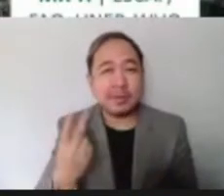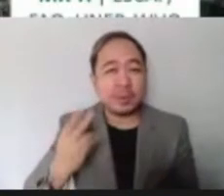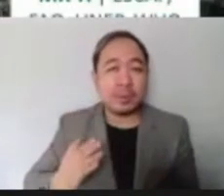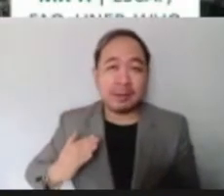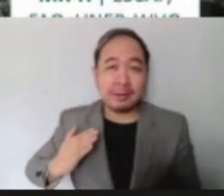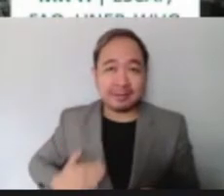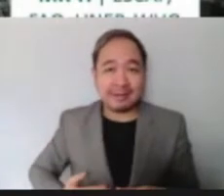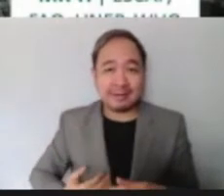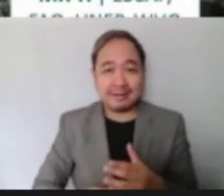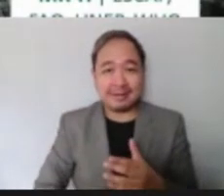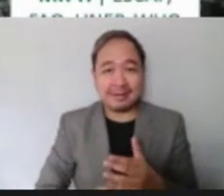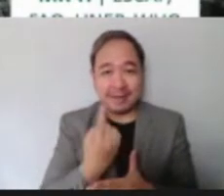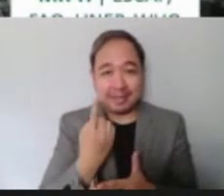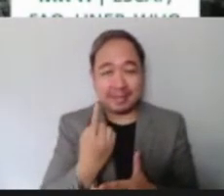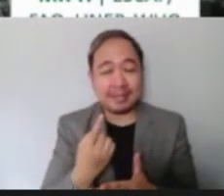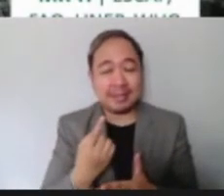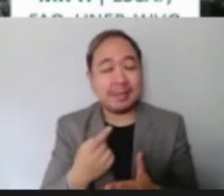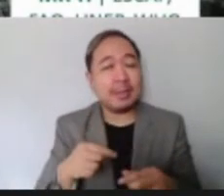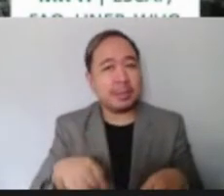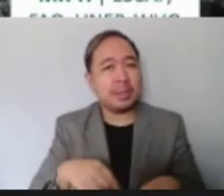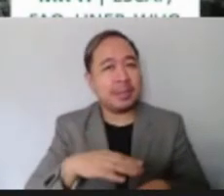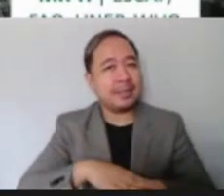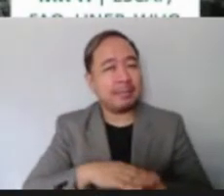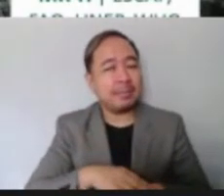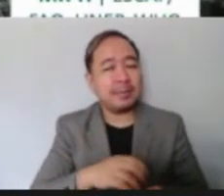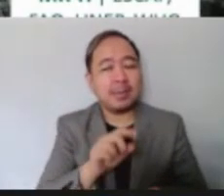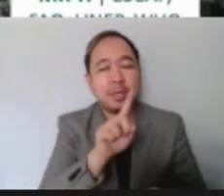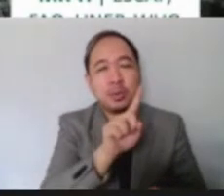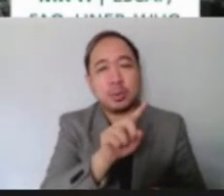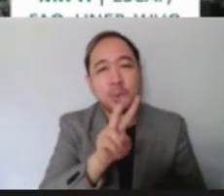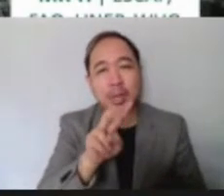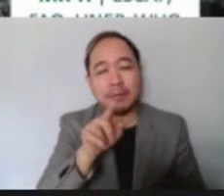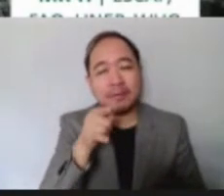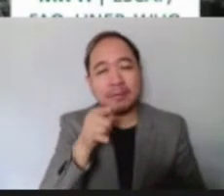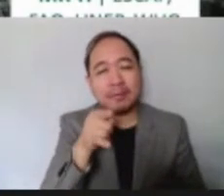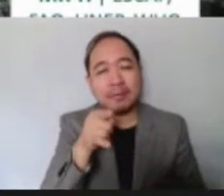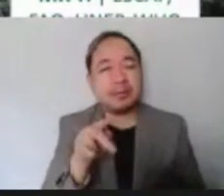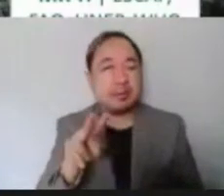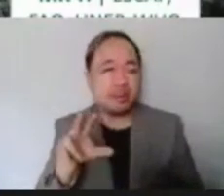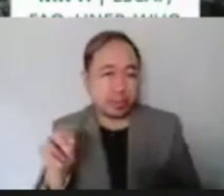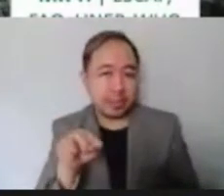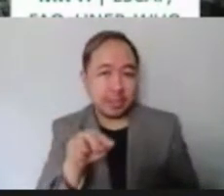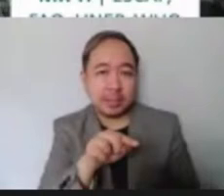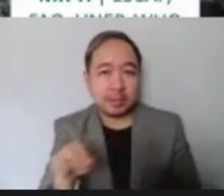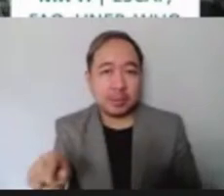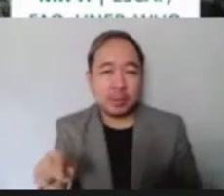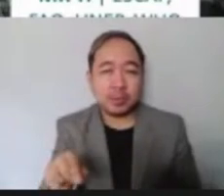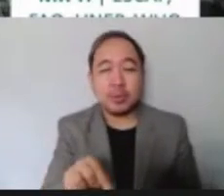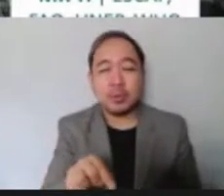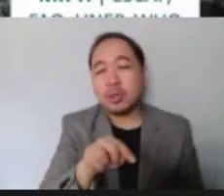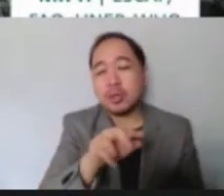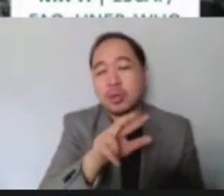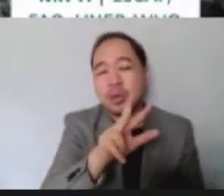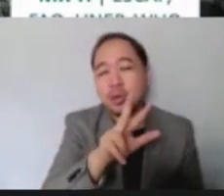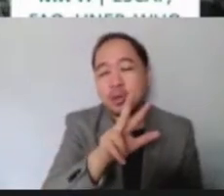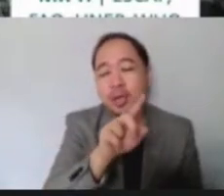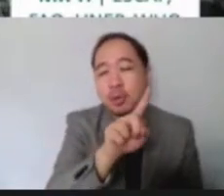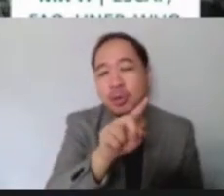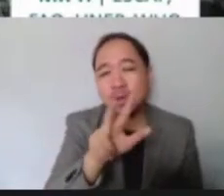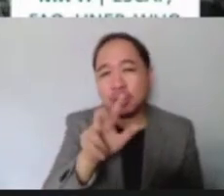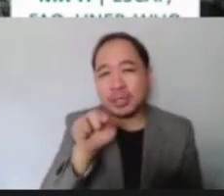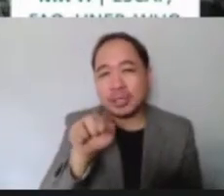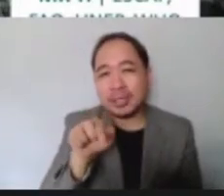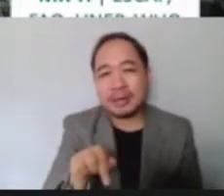today at 12 30 to 13 50. people agenda item three